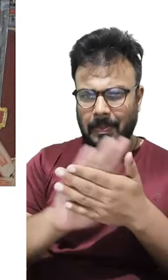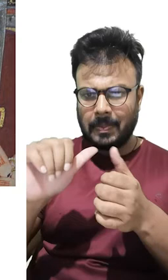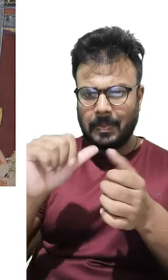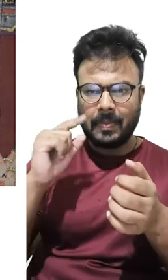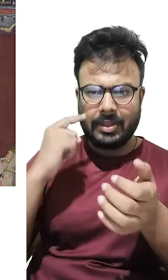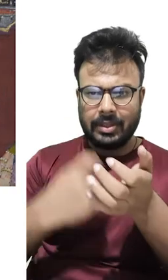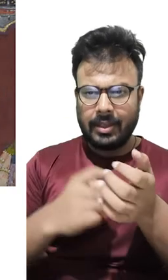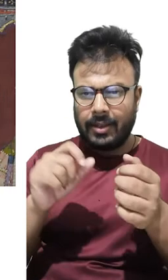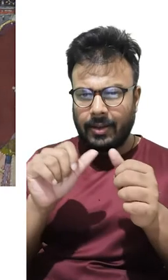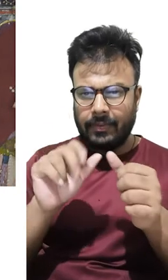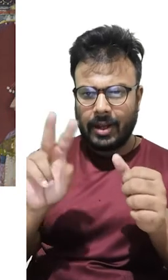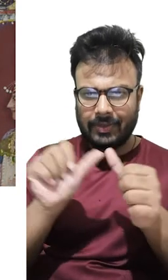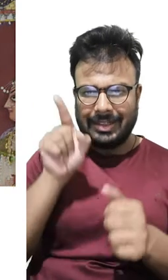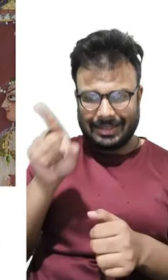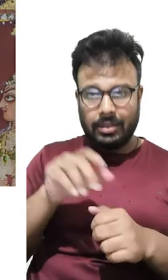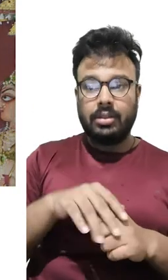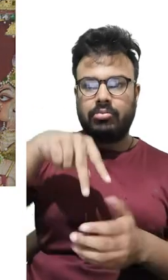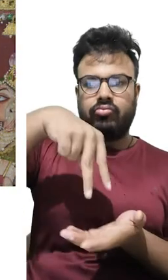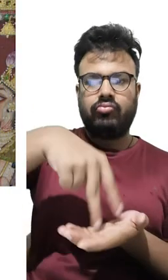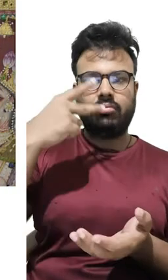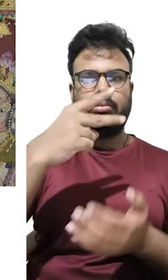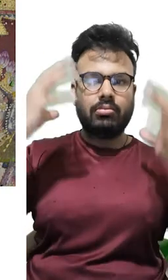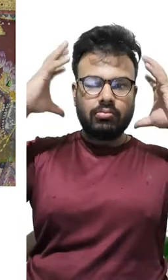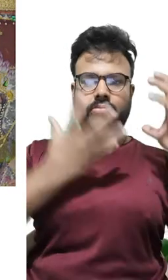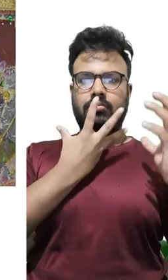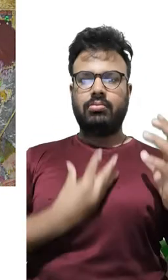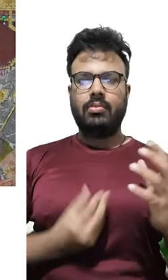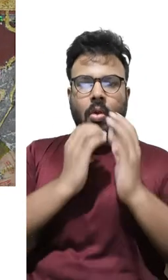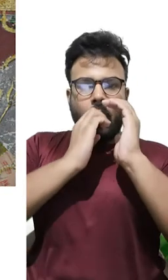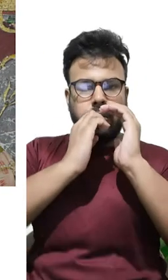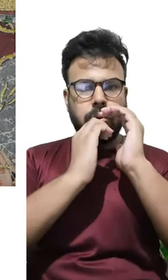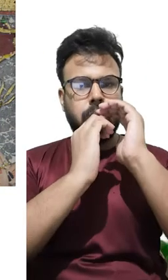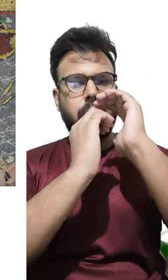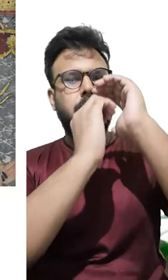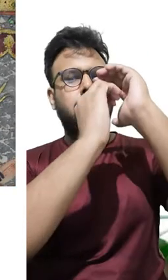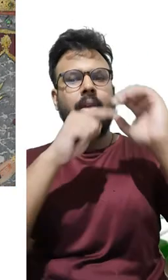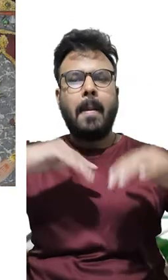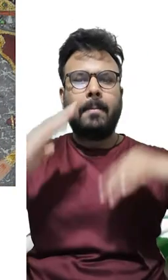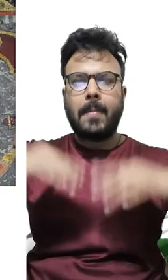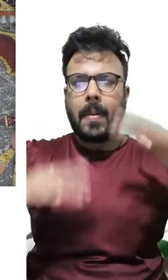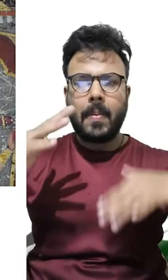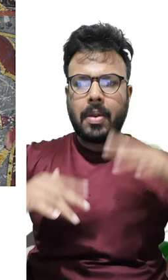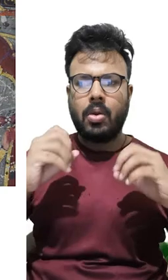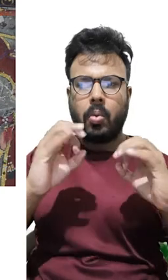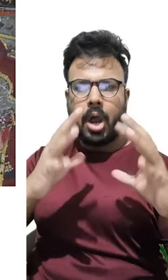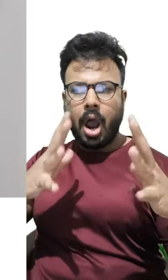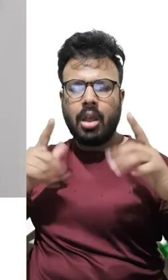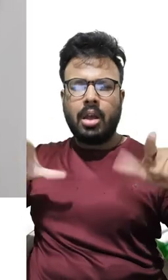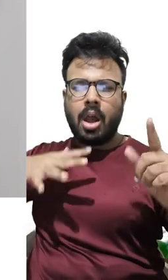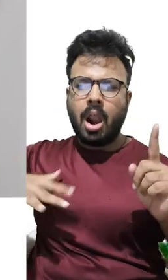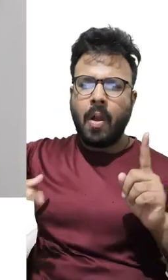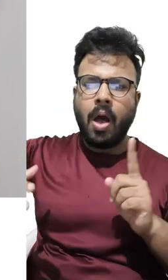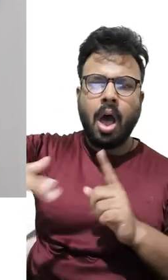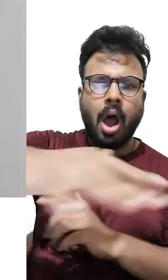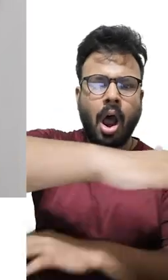characteristic formal manner of the Bhasholi Kalam, with foliage in circular designs, the gods